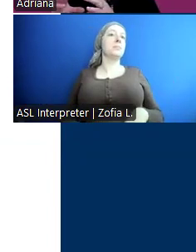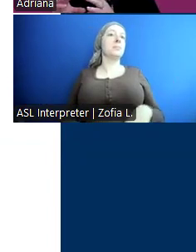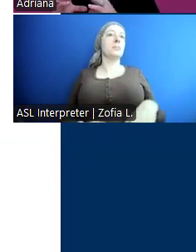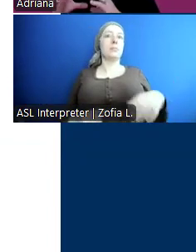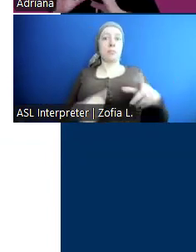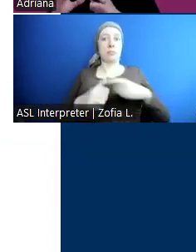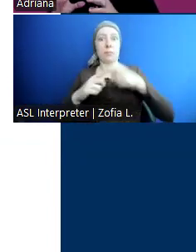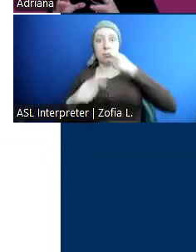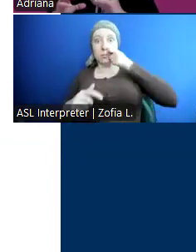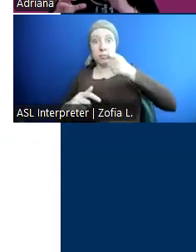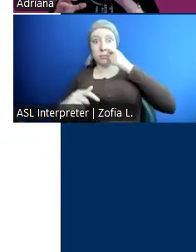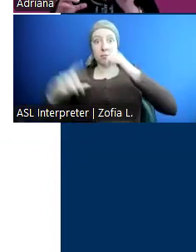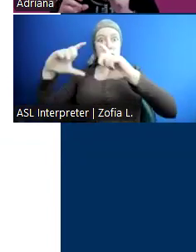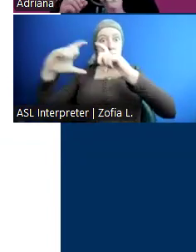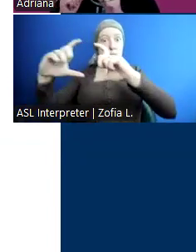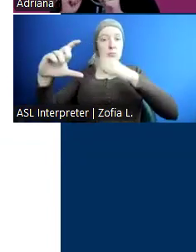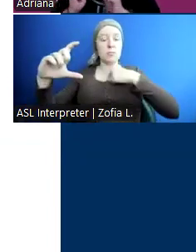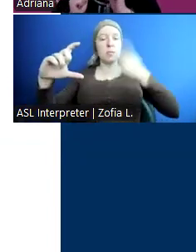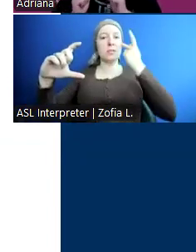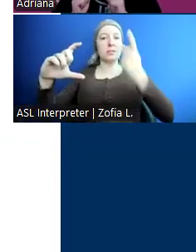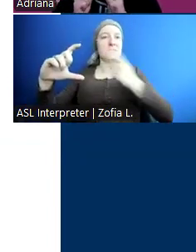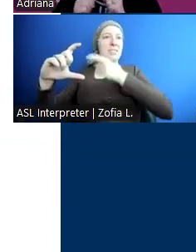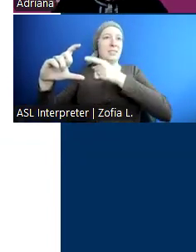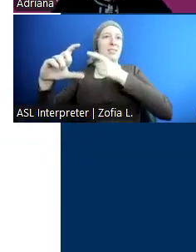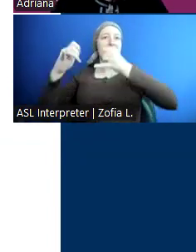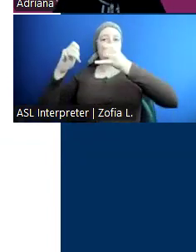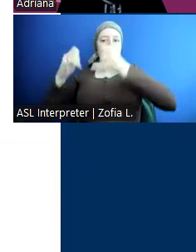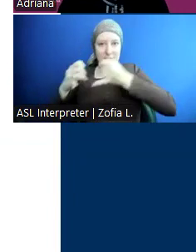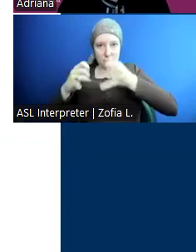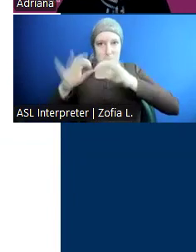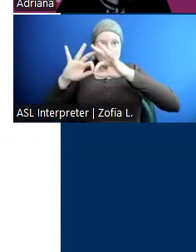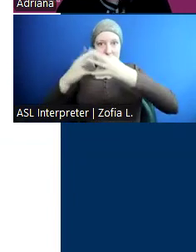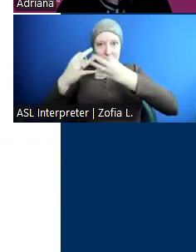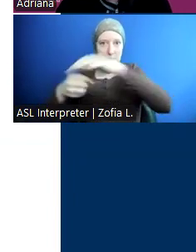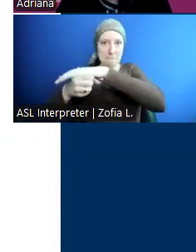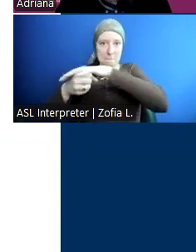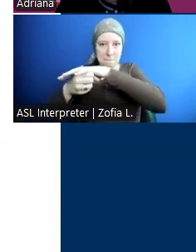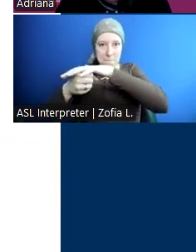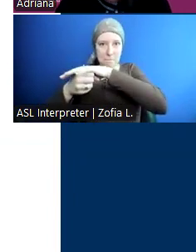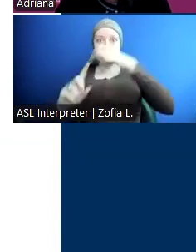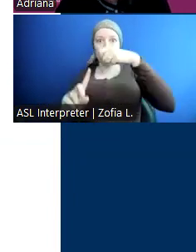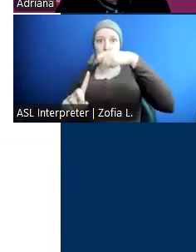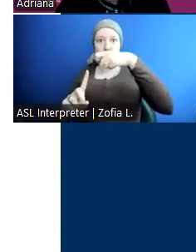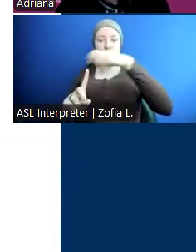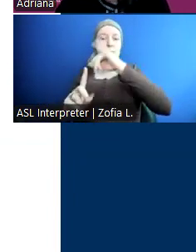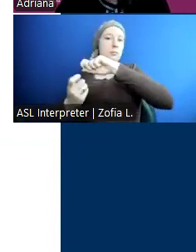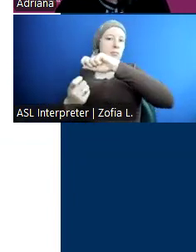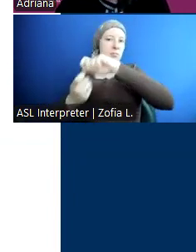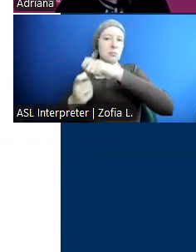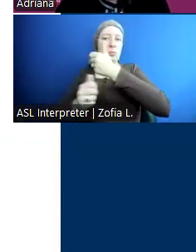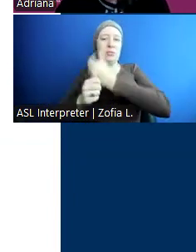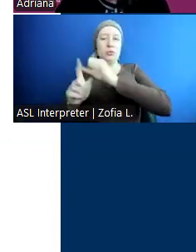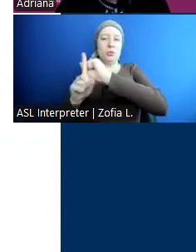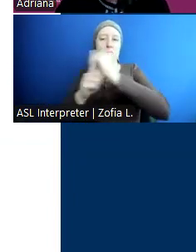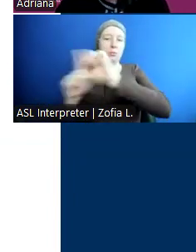magnifying glass, you see the individual and family level triggers that are unique and specific to each case